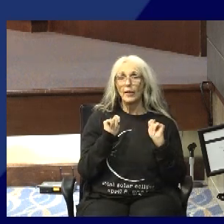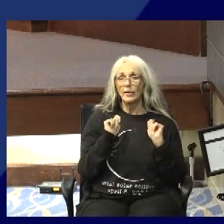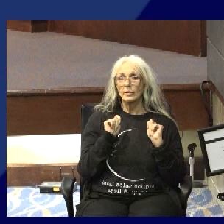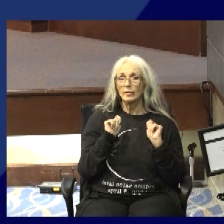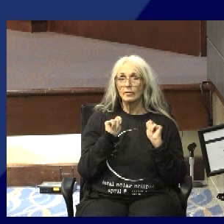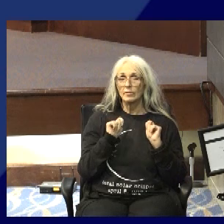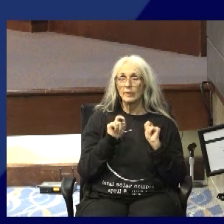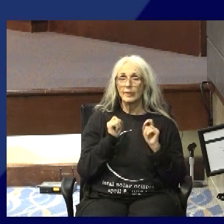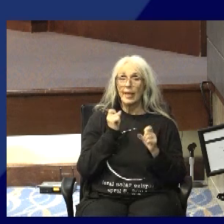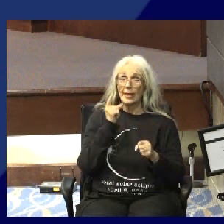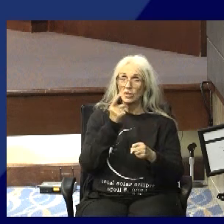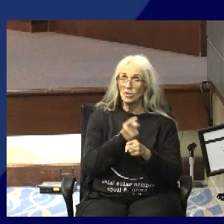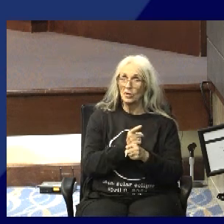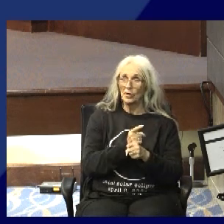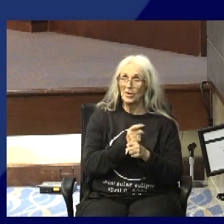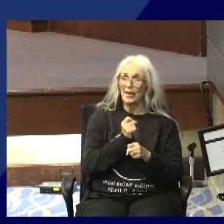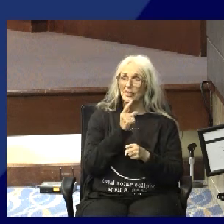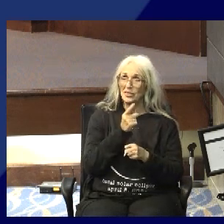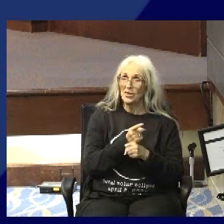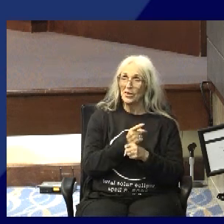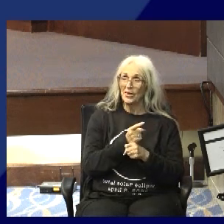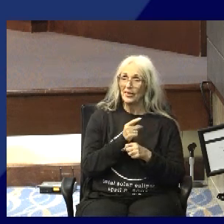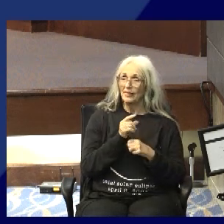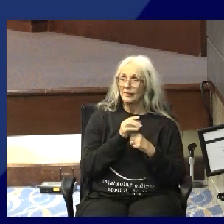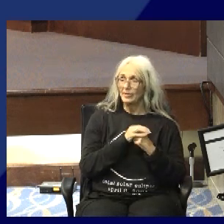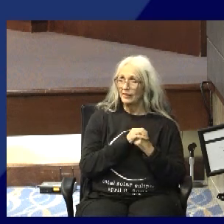That'll be next year. Hey,